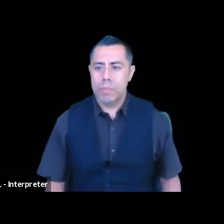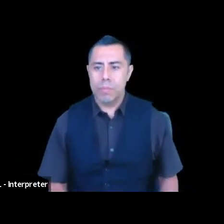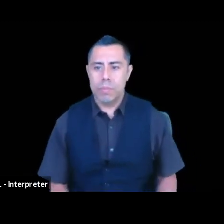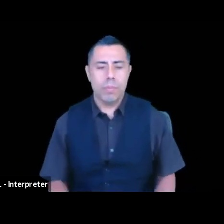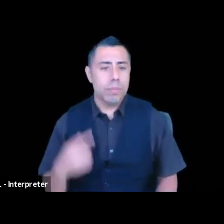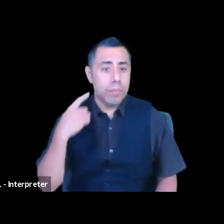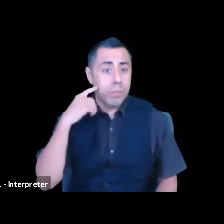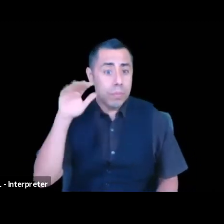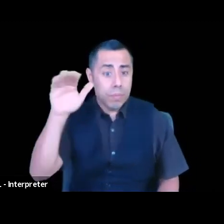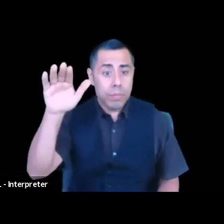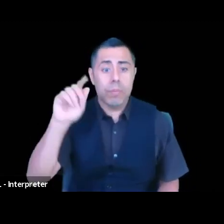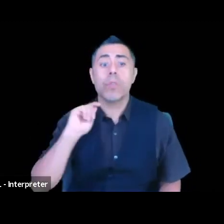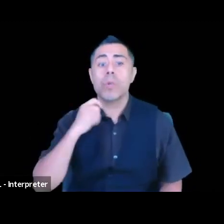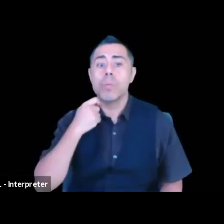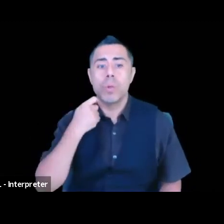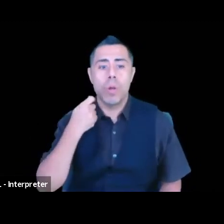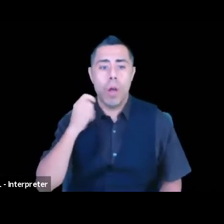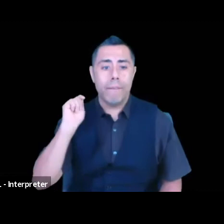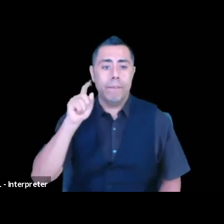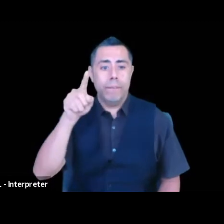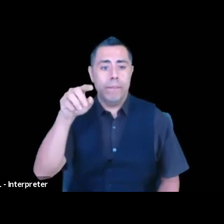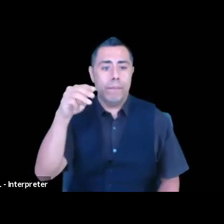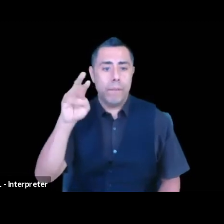Maria, can you unmute yourself, please?